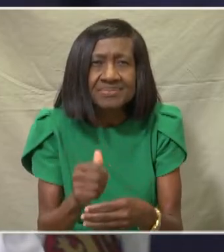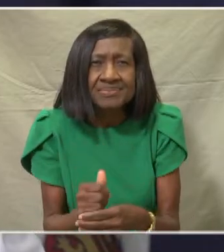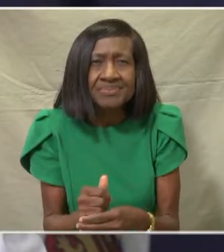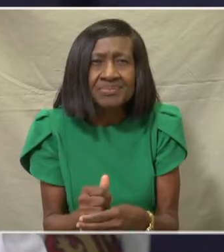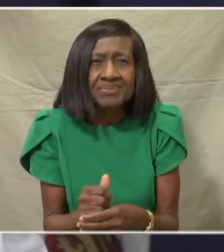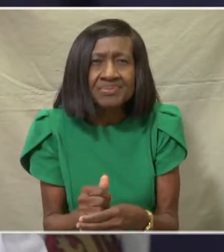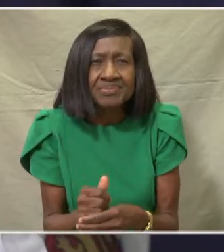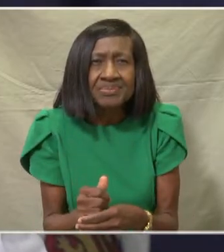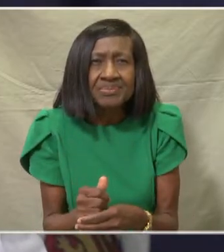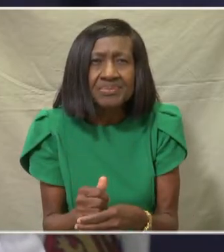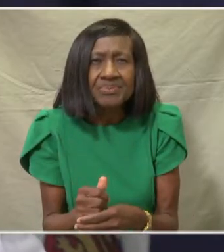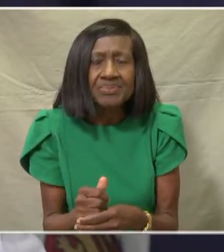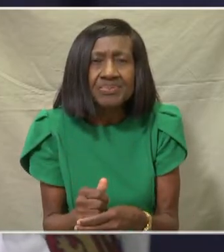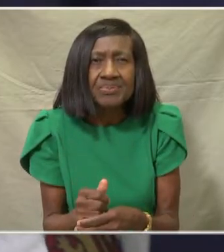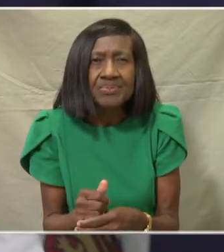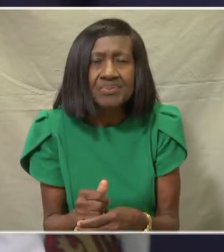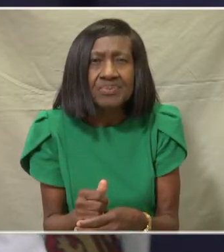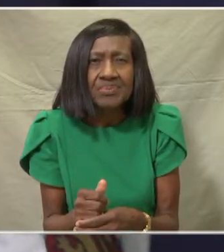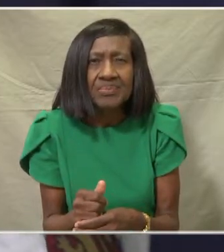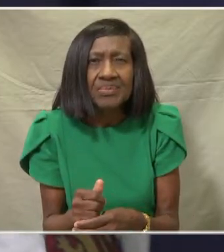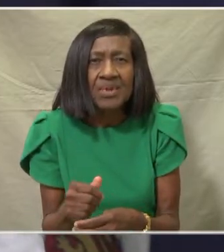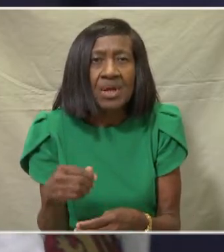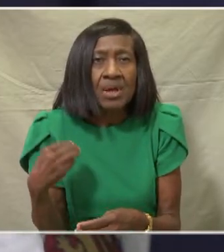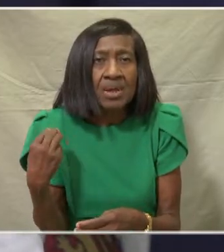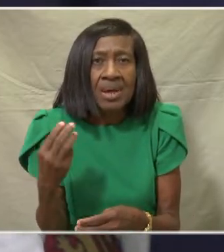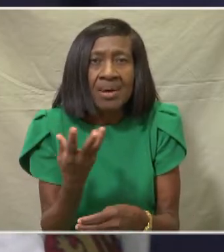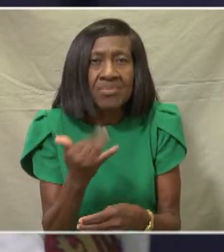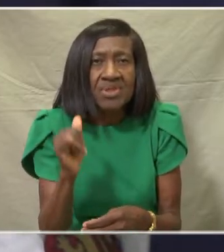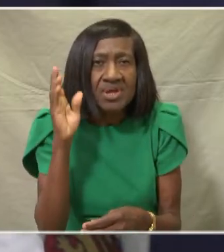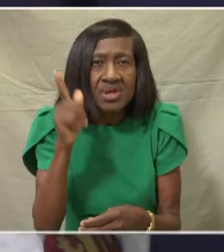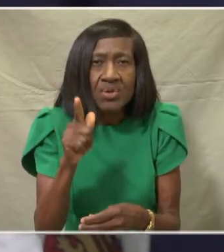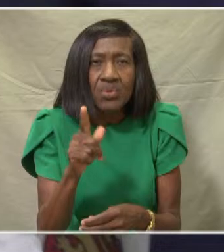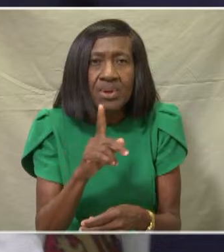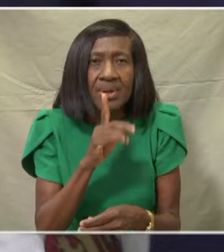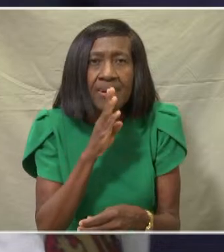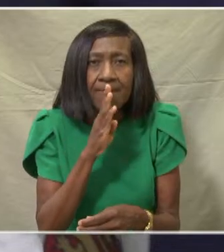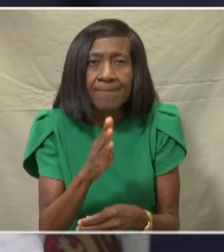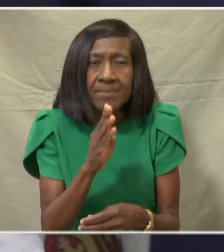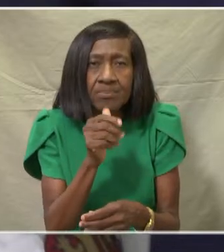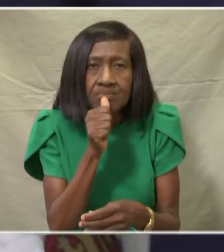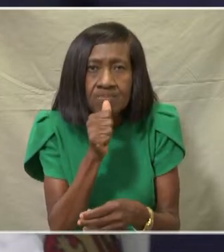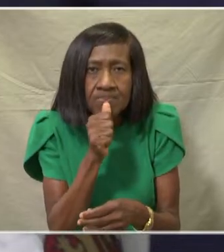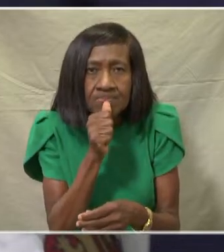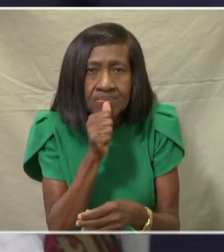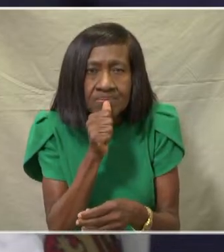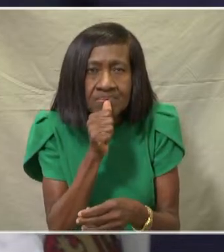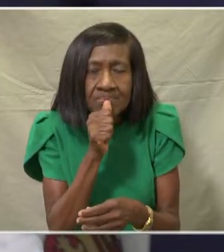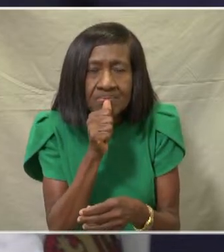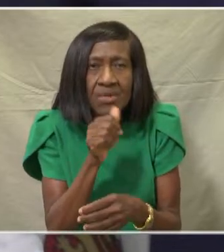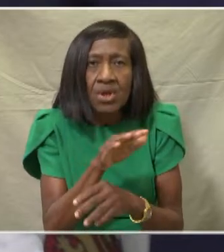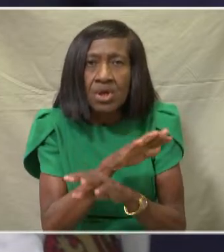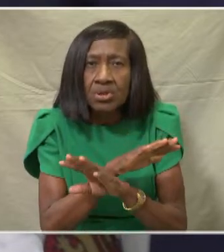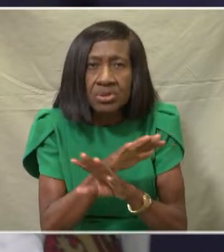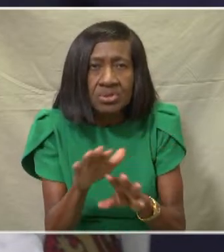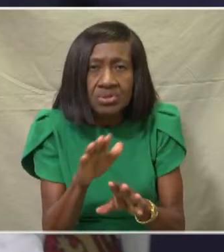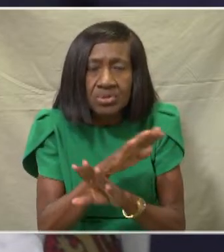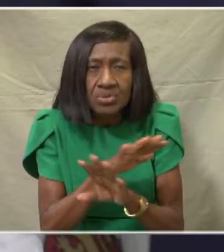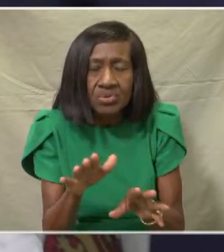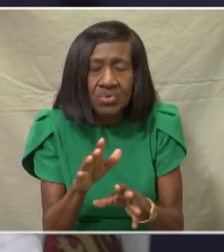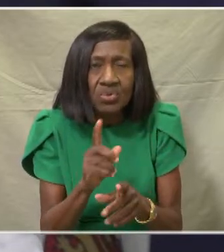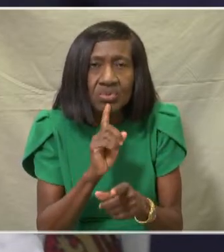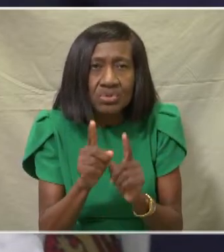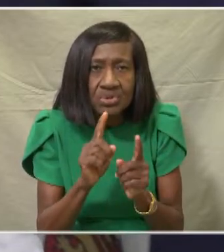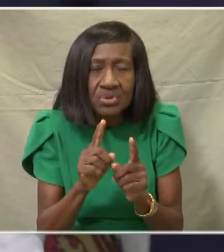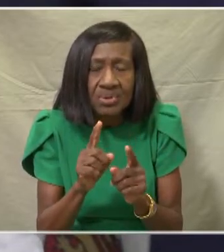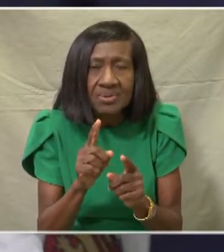We treat what we are told with total confidentiality, only using the information received in an anonymous, non-attributable